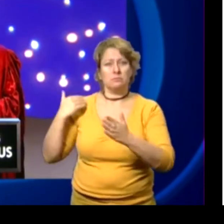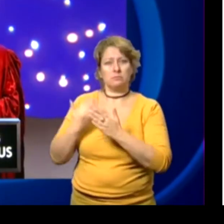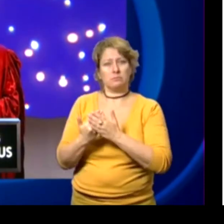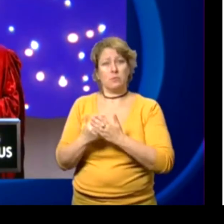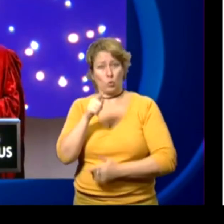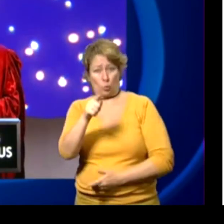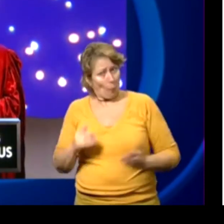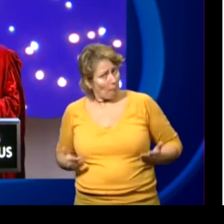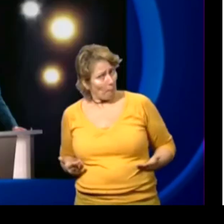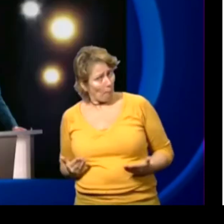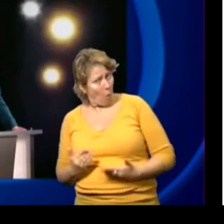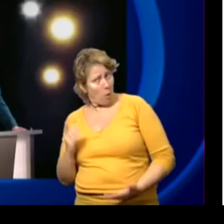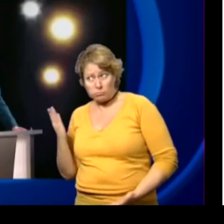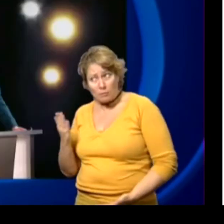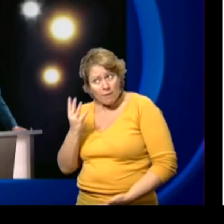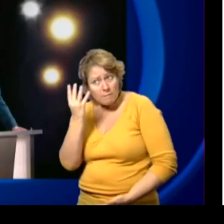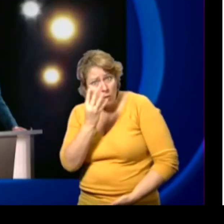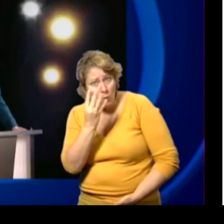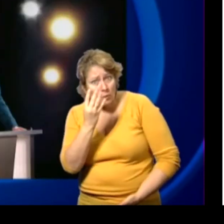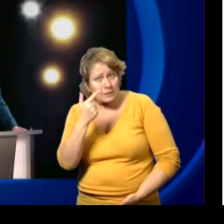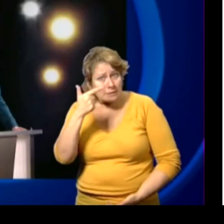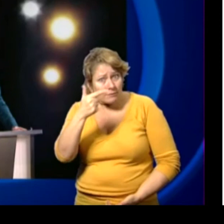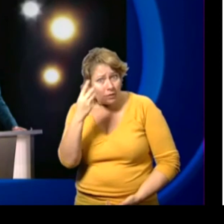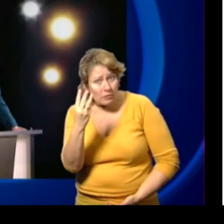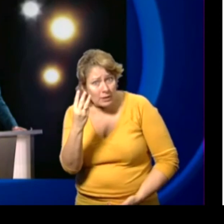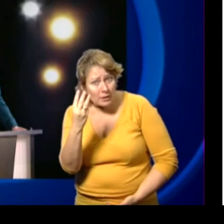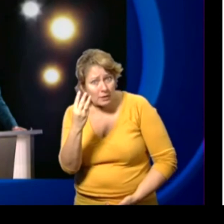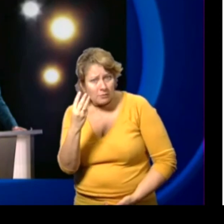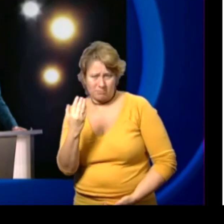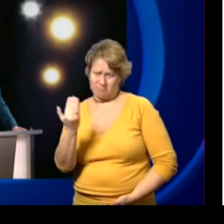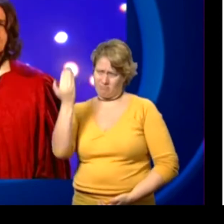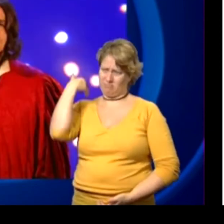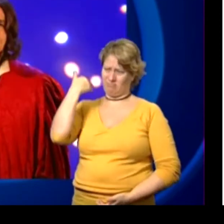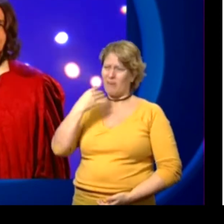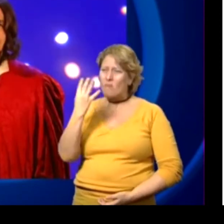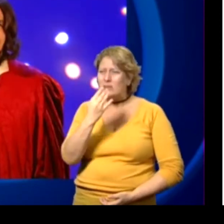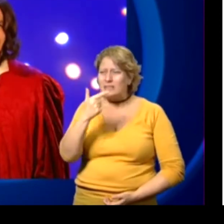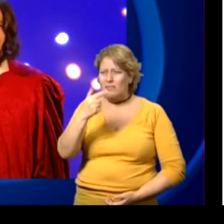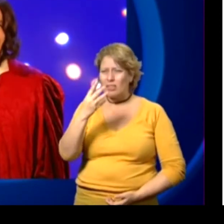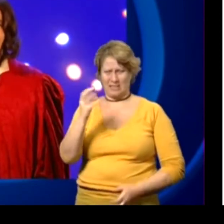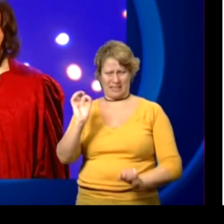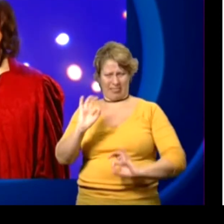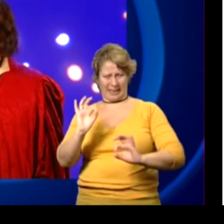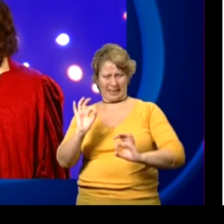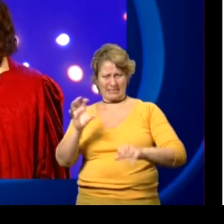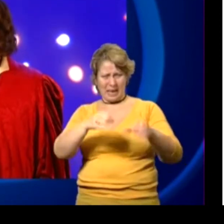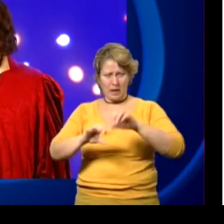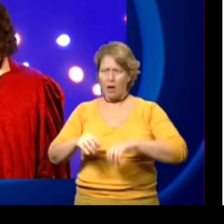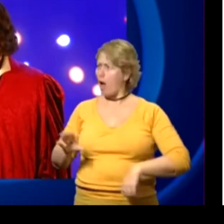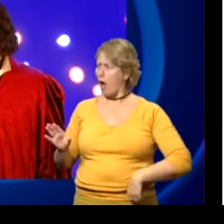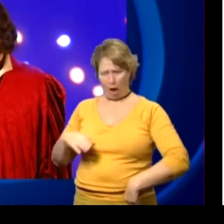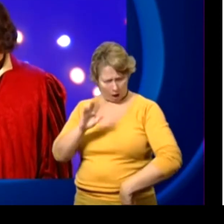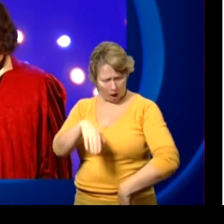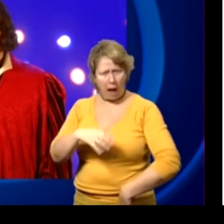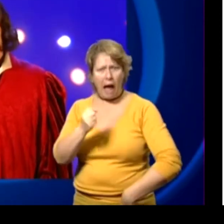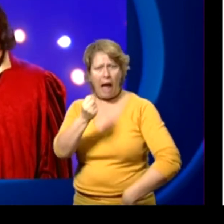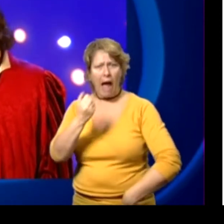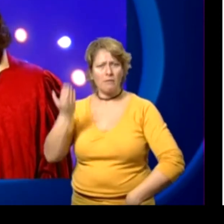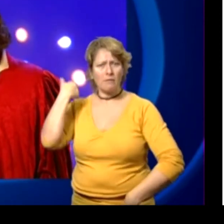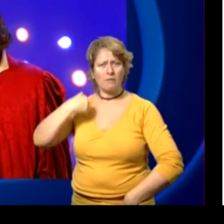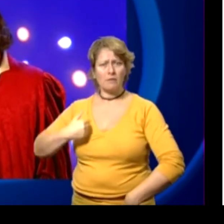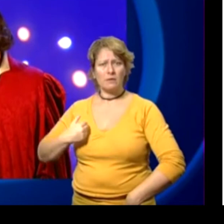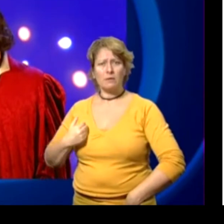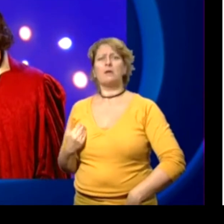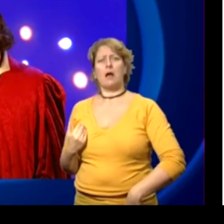in 1473. They didn't have science in 1473, did they? Of course they did. Although the subject